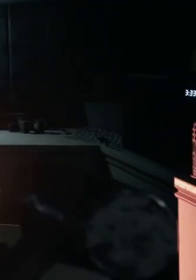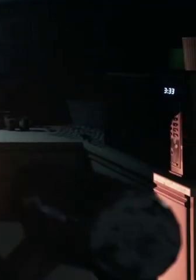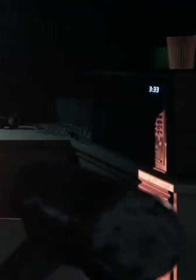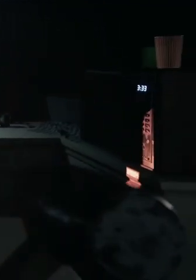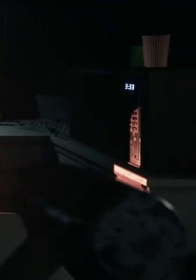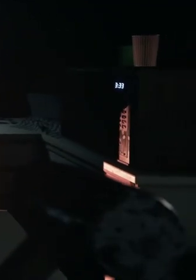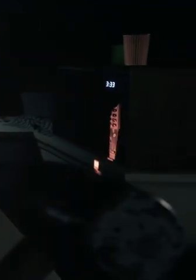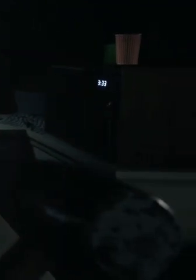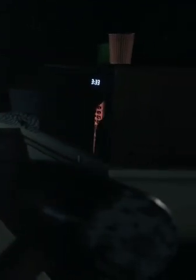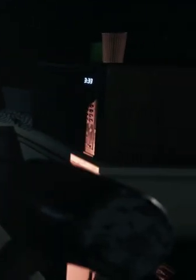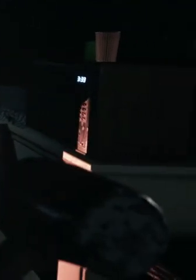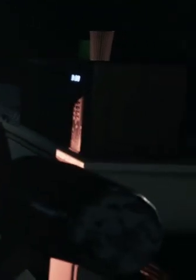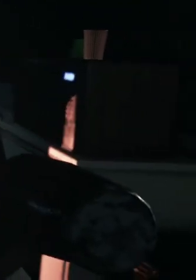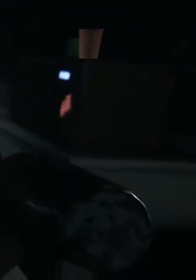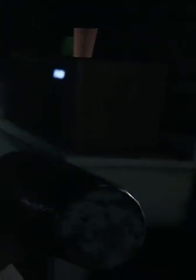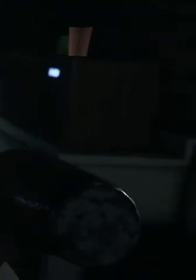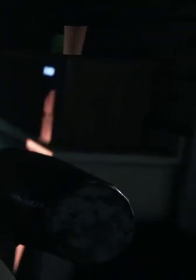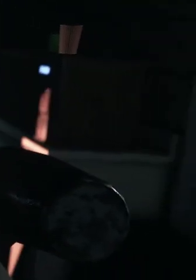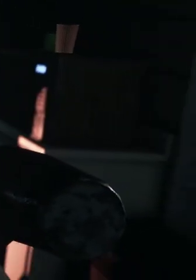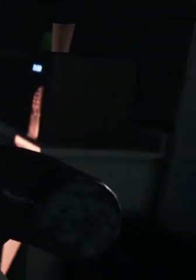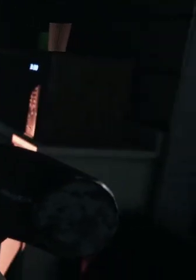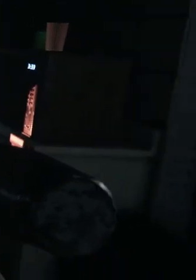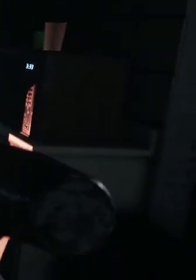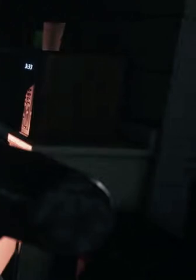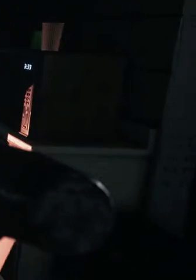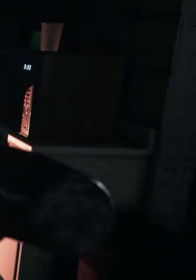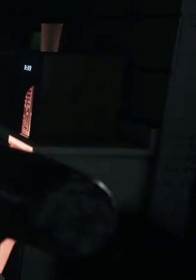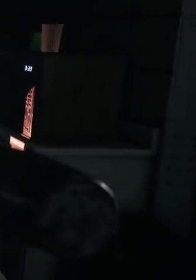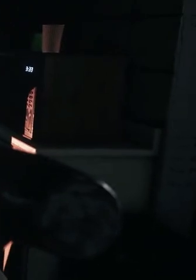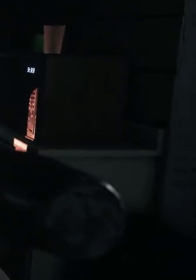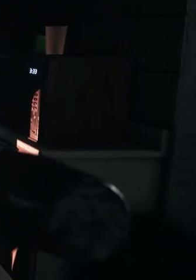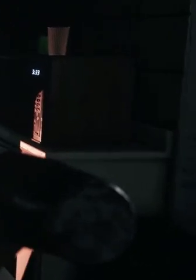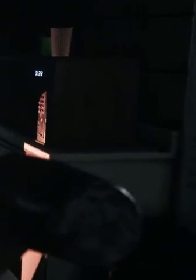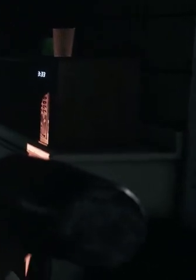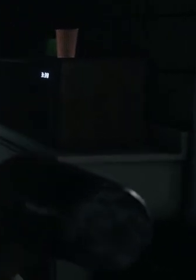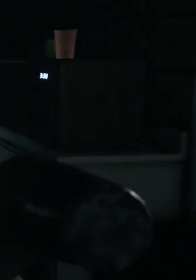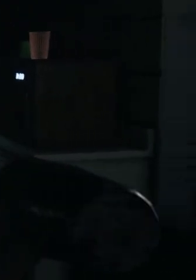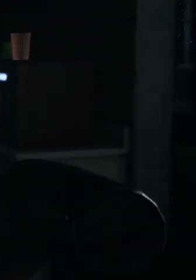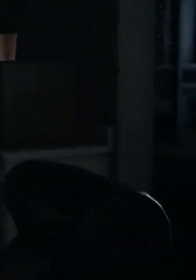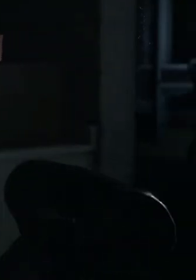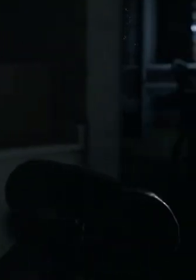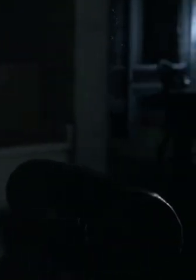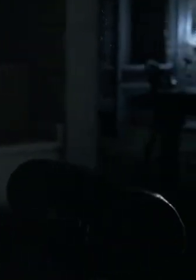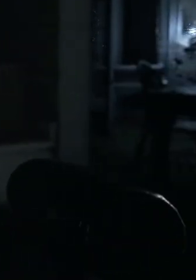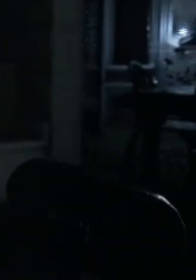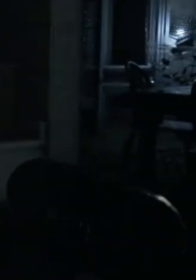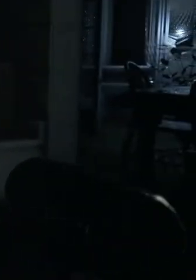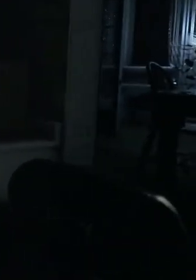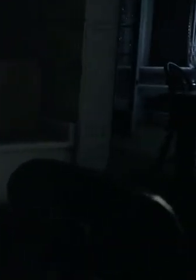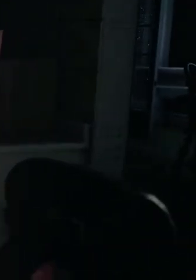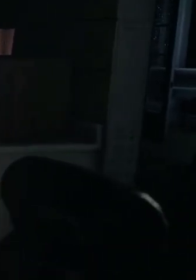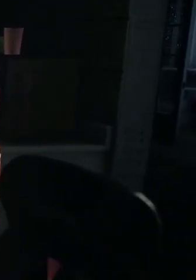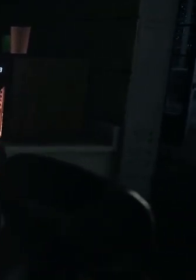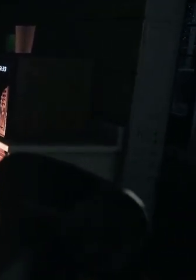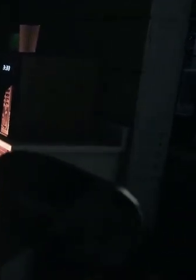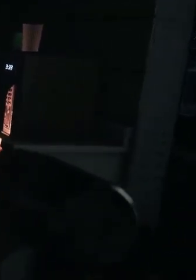up anyway fuck him let's move on did you see what the B shit crazy old did yesterday oh I know I know I've seen her